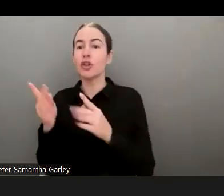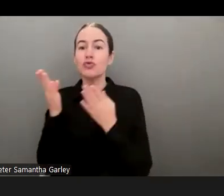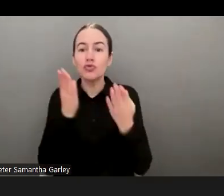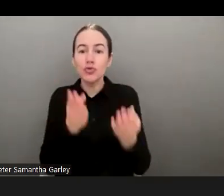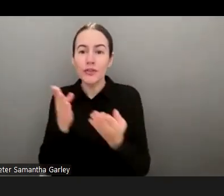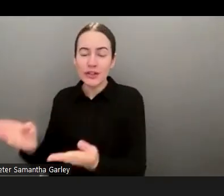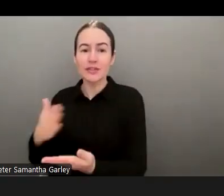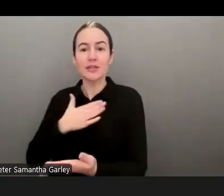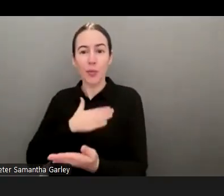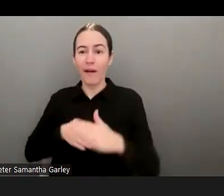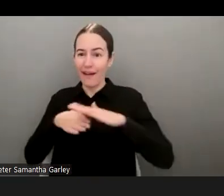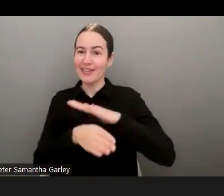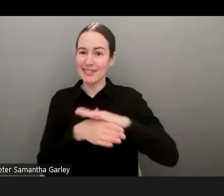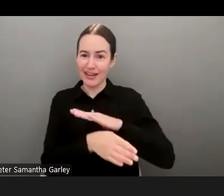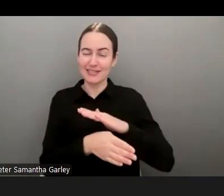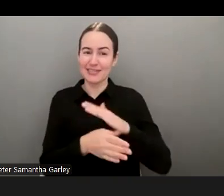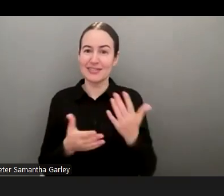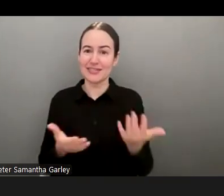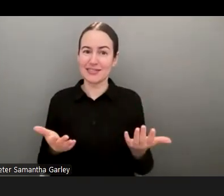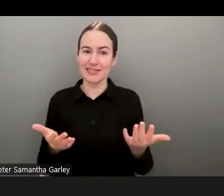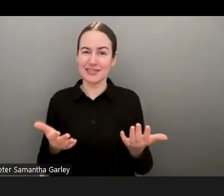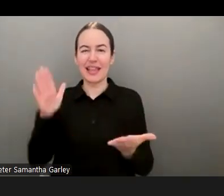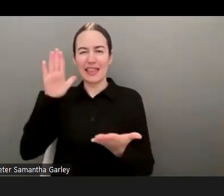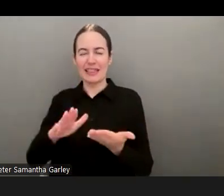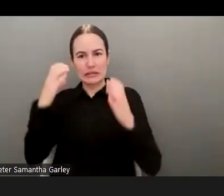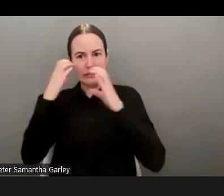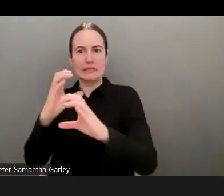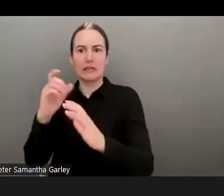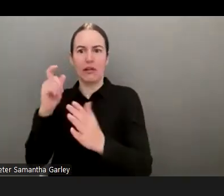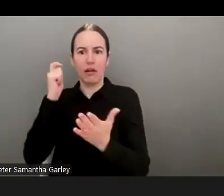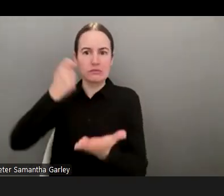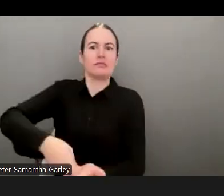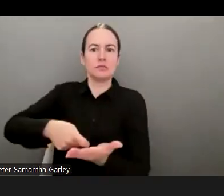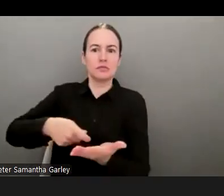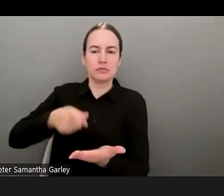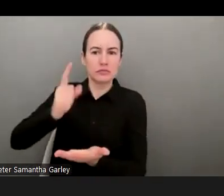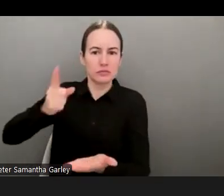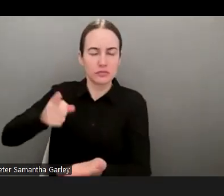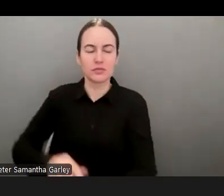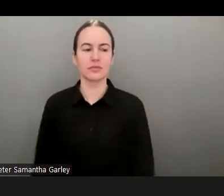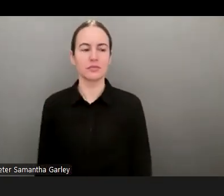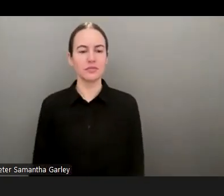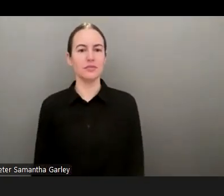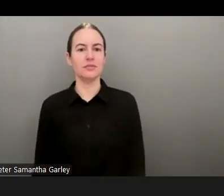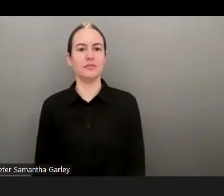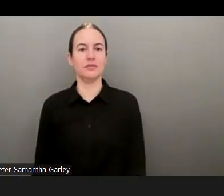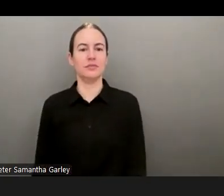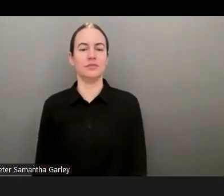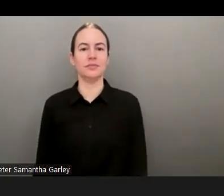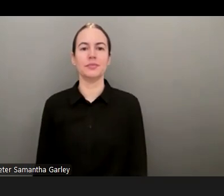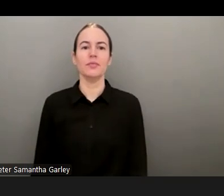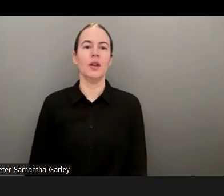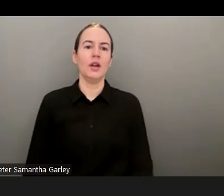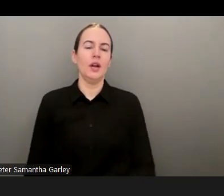the economic operators from those. And I have to say that so far we have given orders,